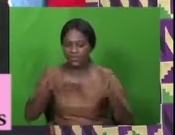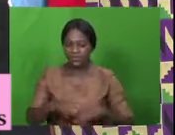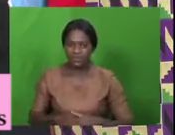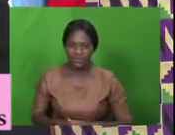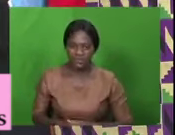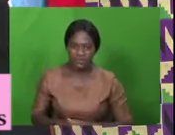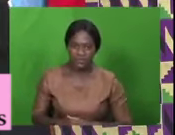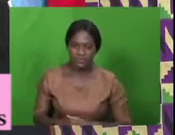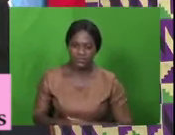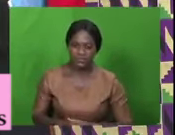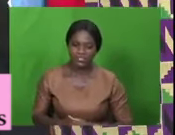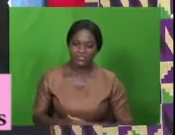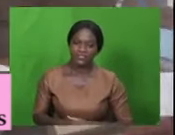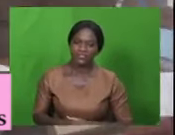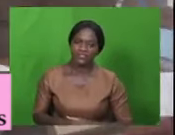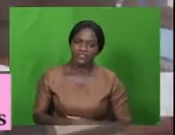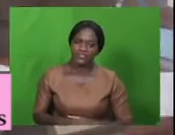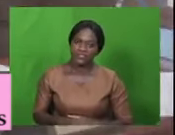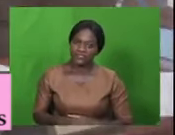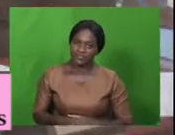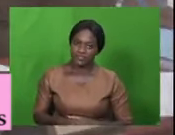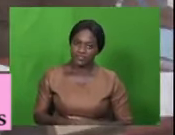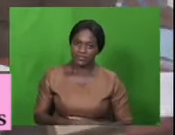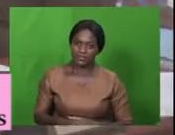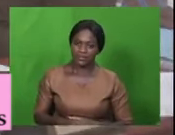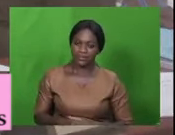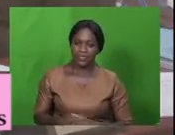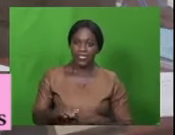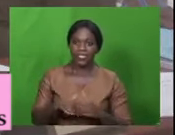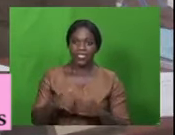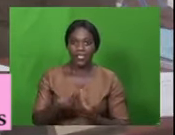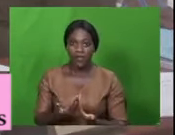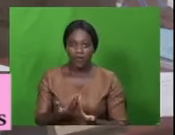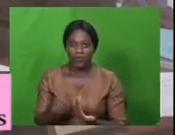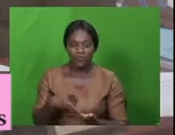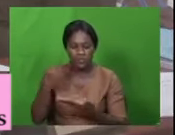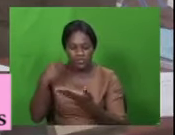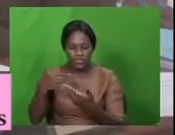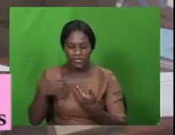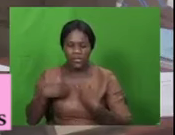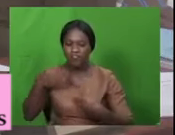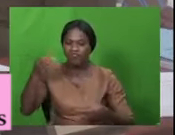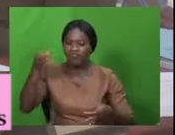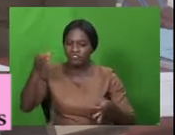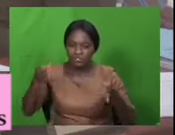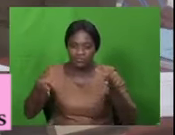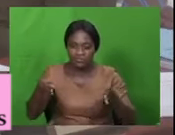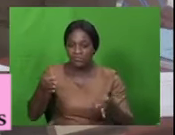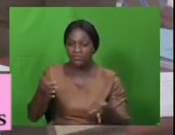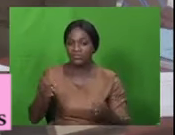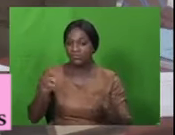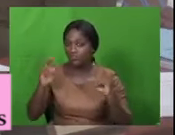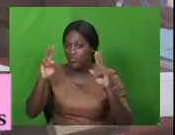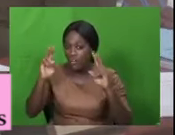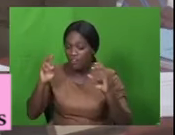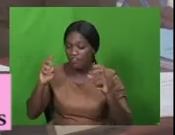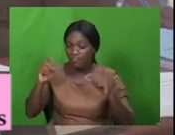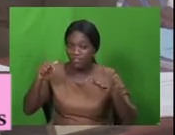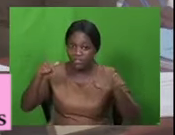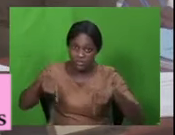back should we be looking to make a judgment on the state of affairs today?